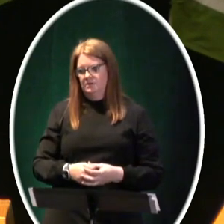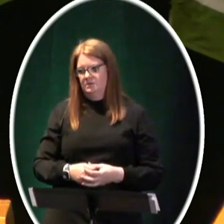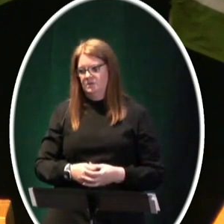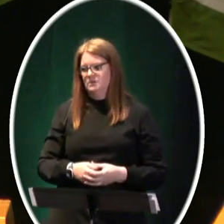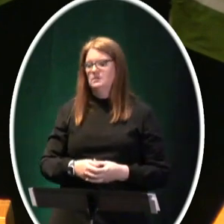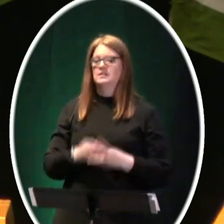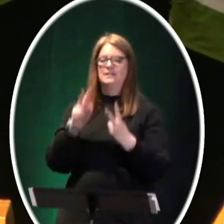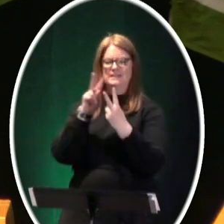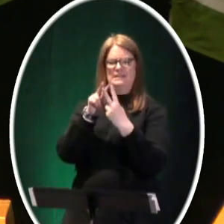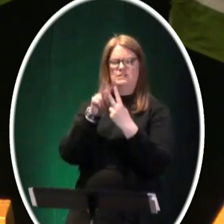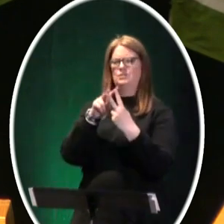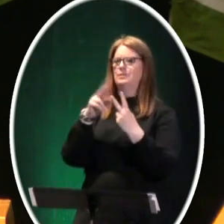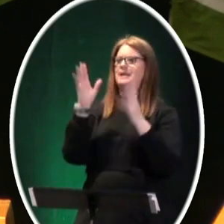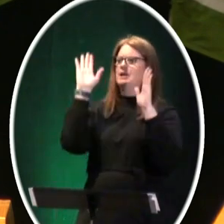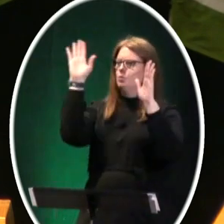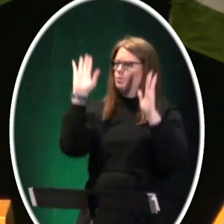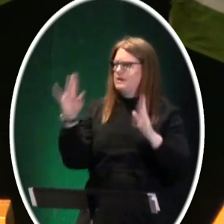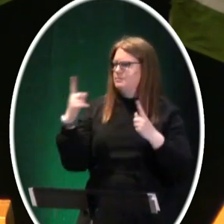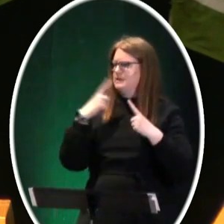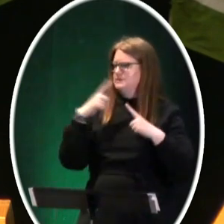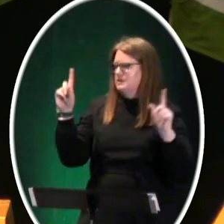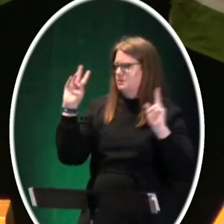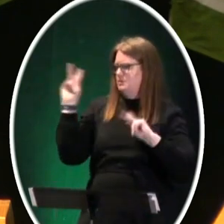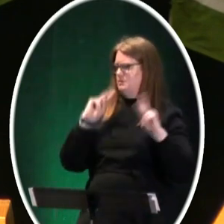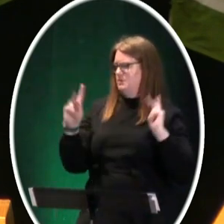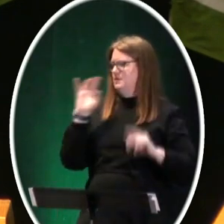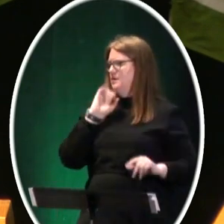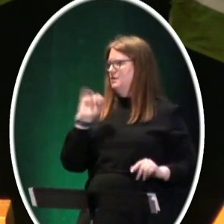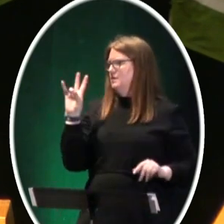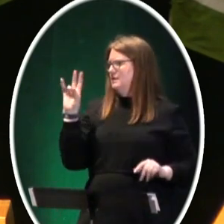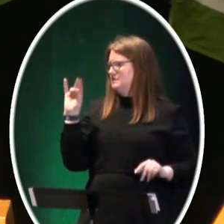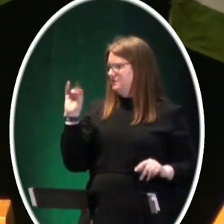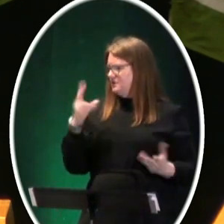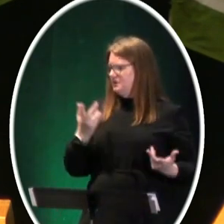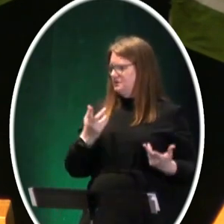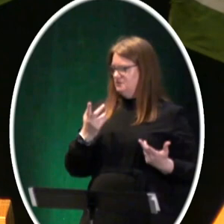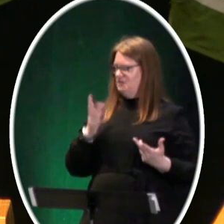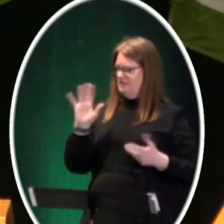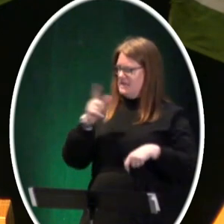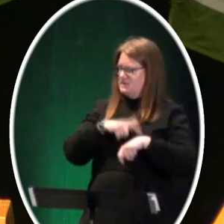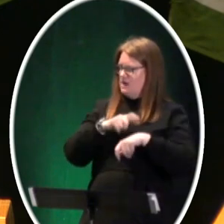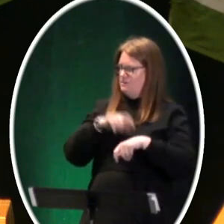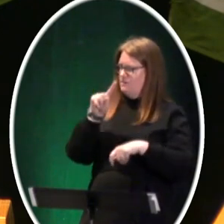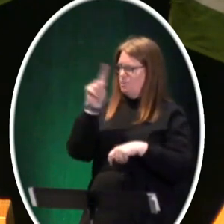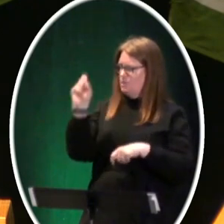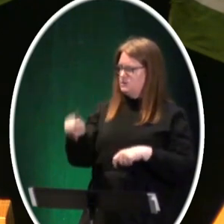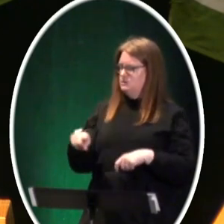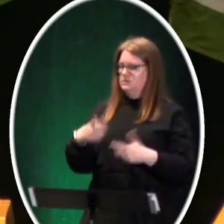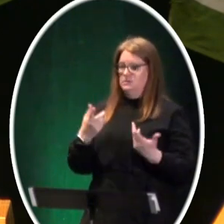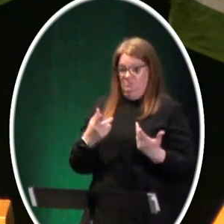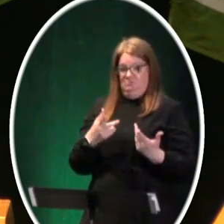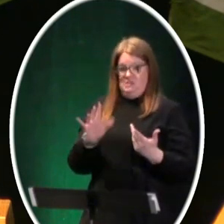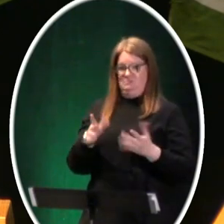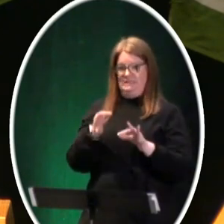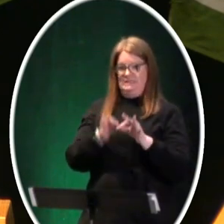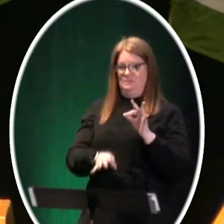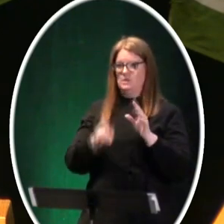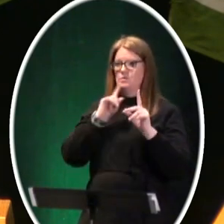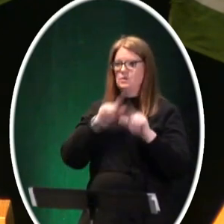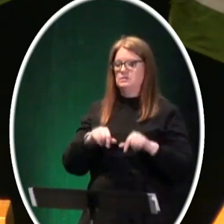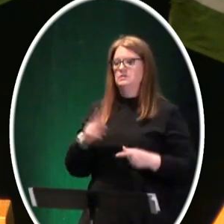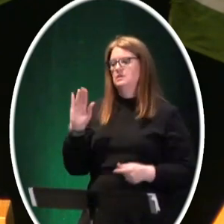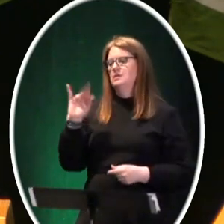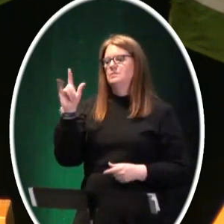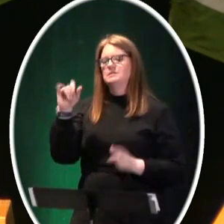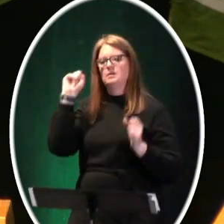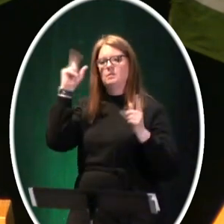two incredibly successful people in their 70s at the time of the question being asked would respond so simply. Billy, what's the most surprising thing